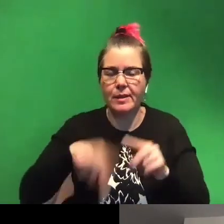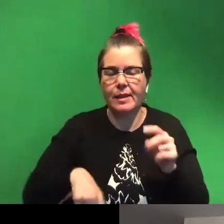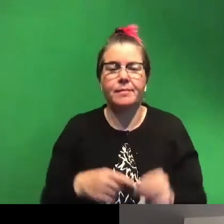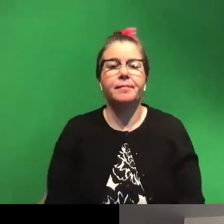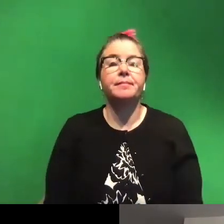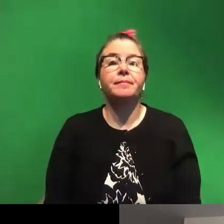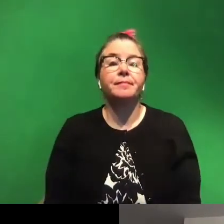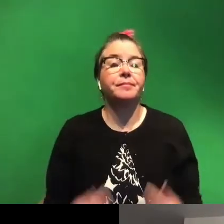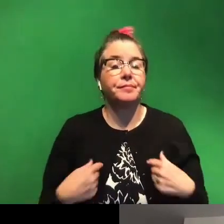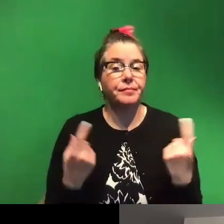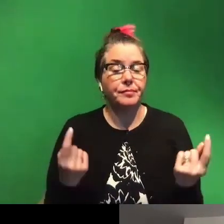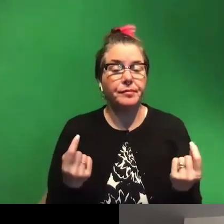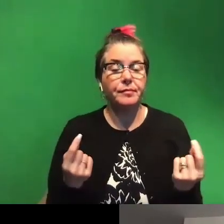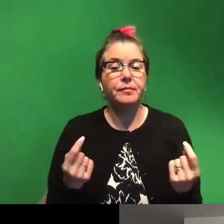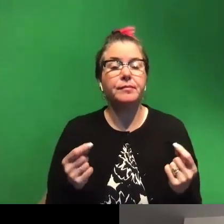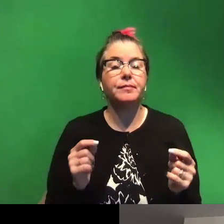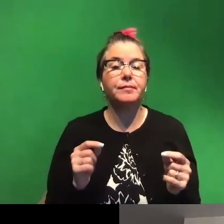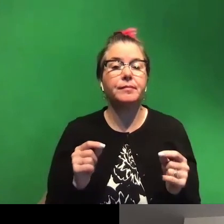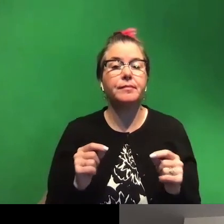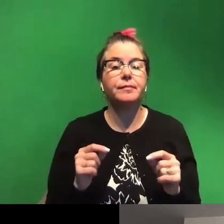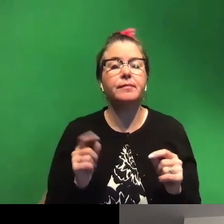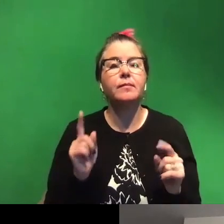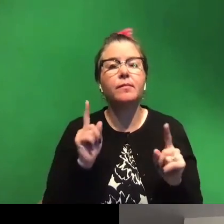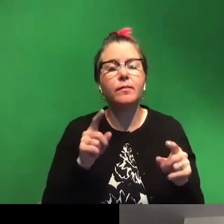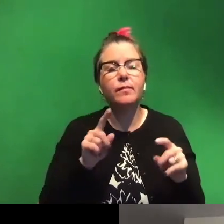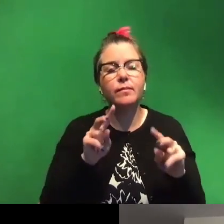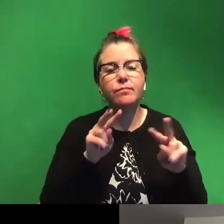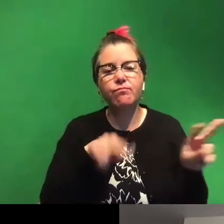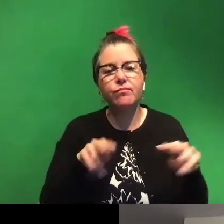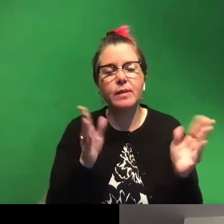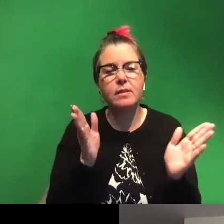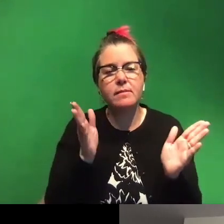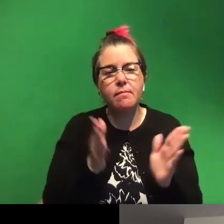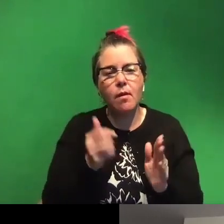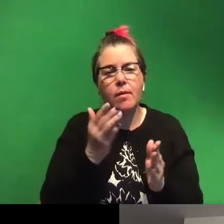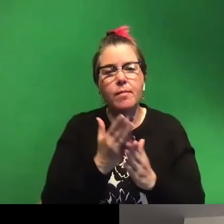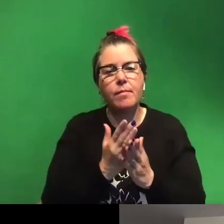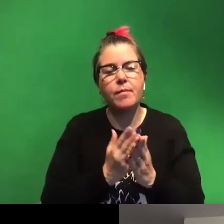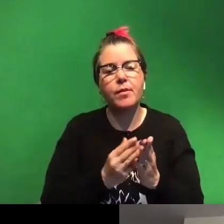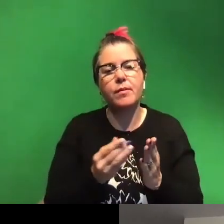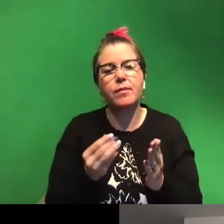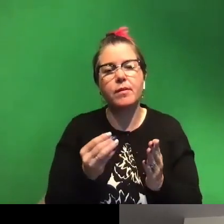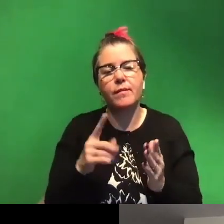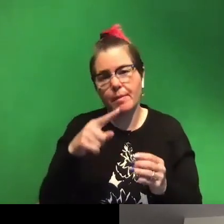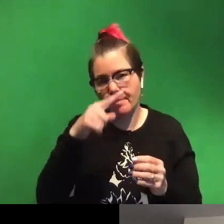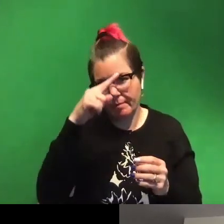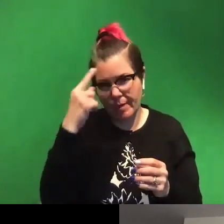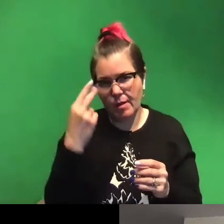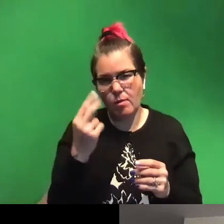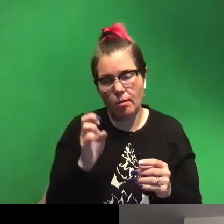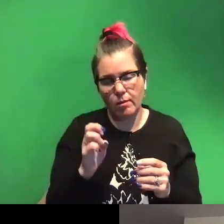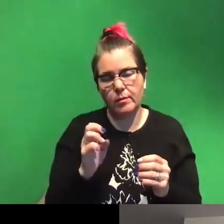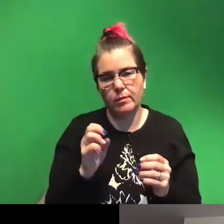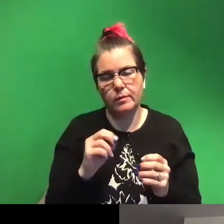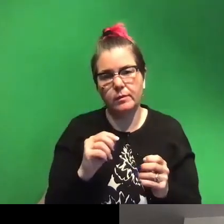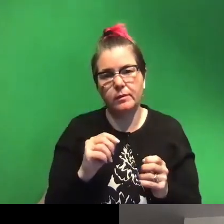do is go to the smaller kind of like part of the uh, black holes. And